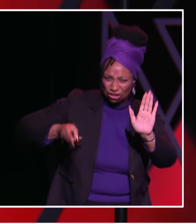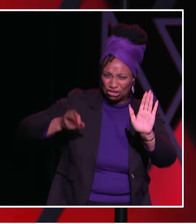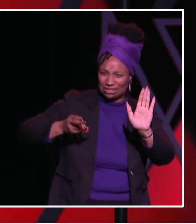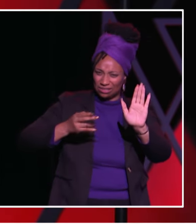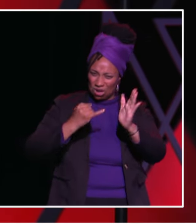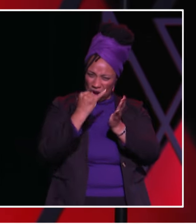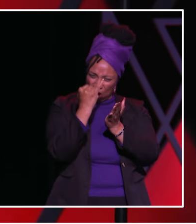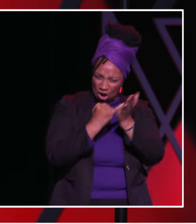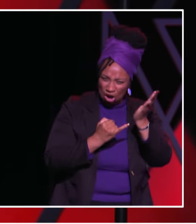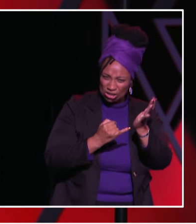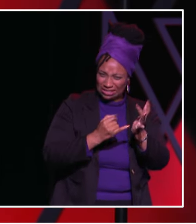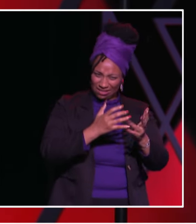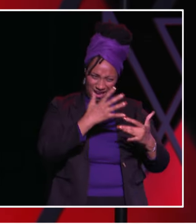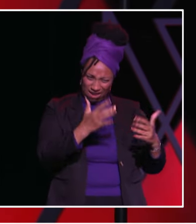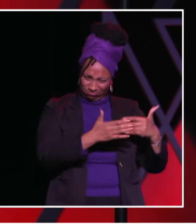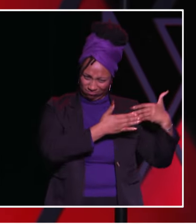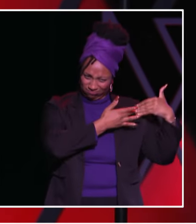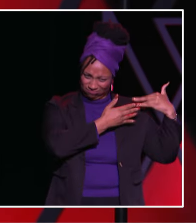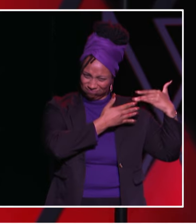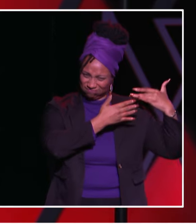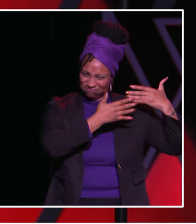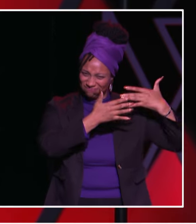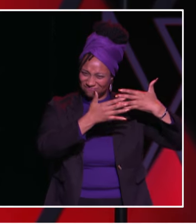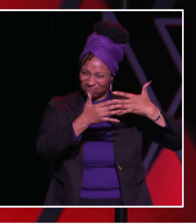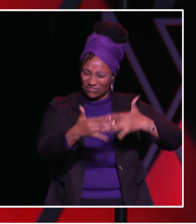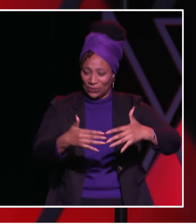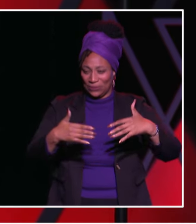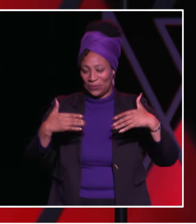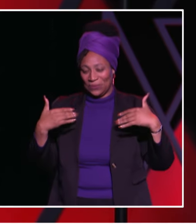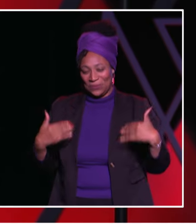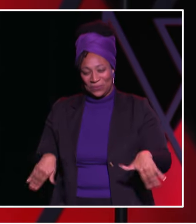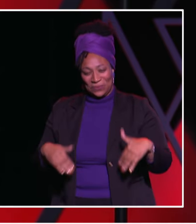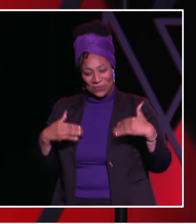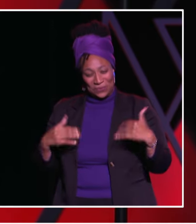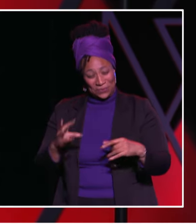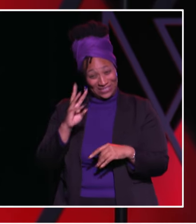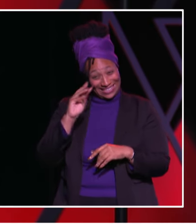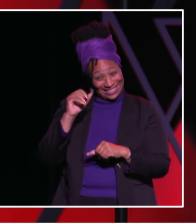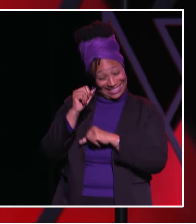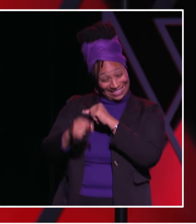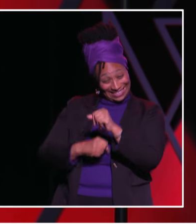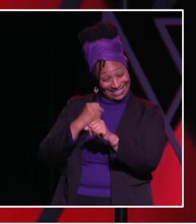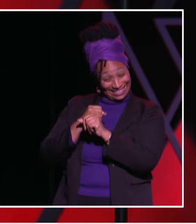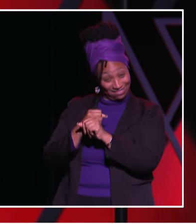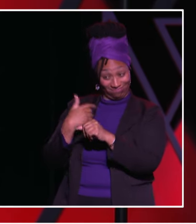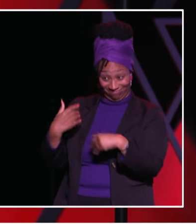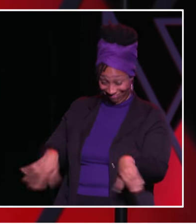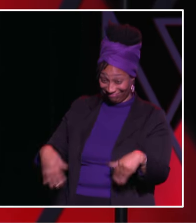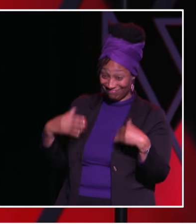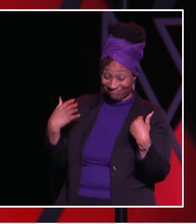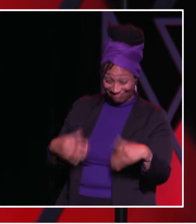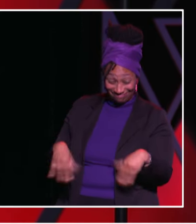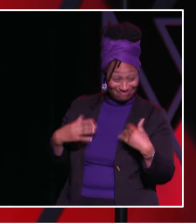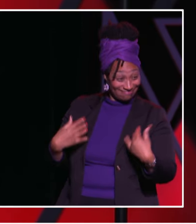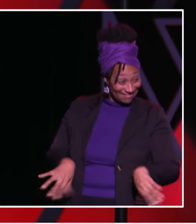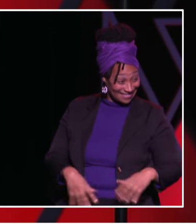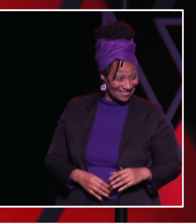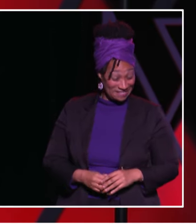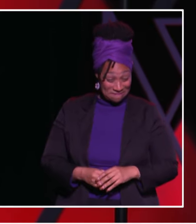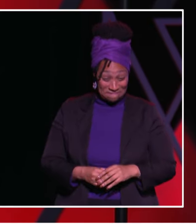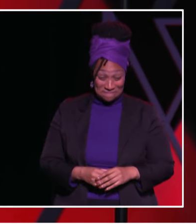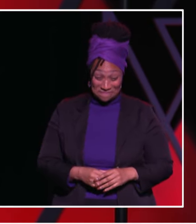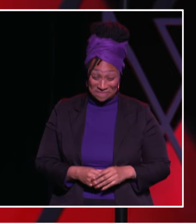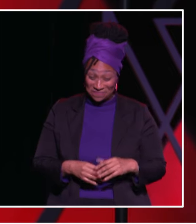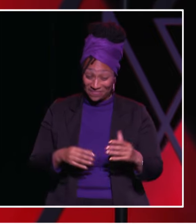our historic stage for over the past 60 years. I've had the distinct privilege of carrying on a